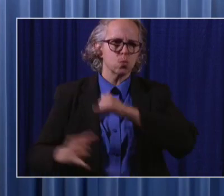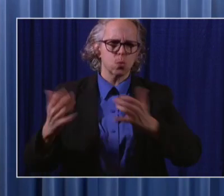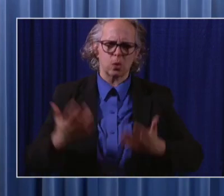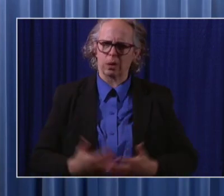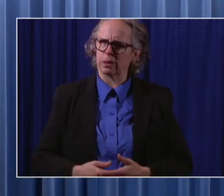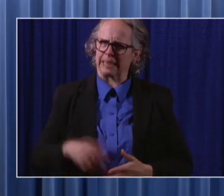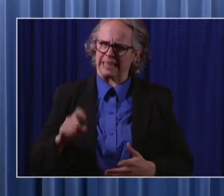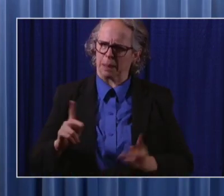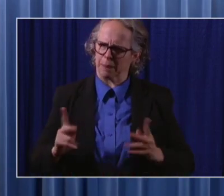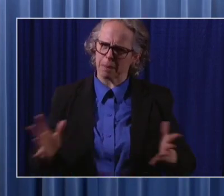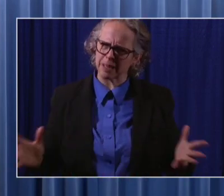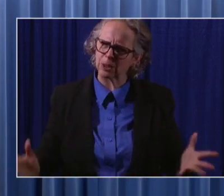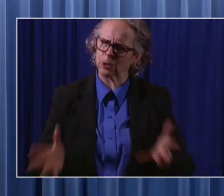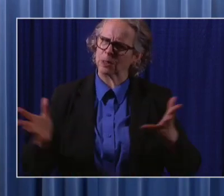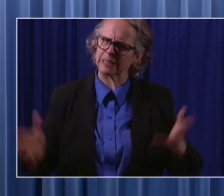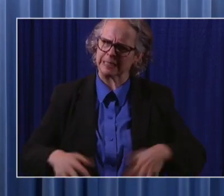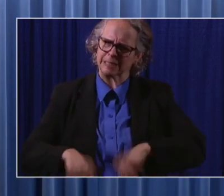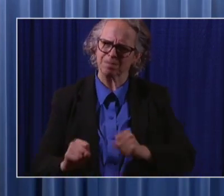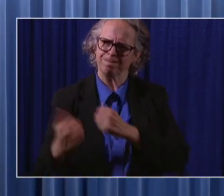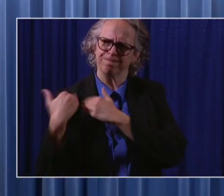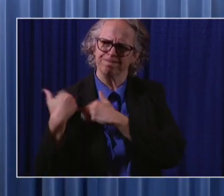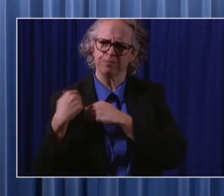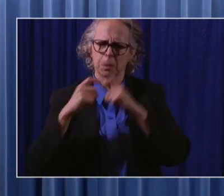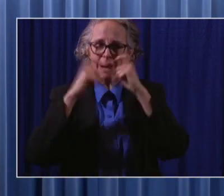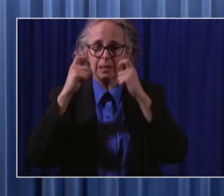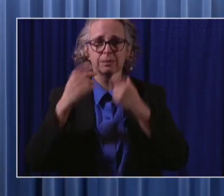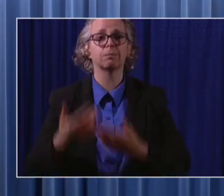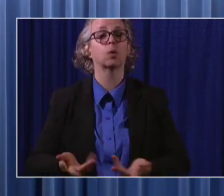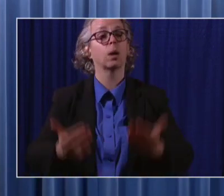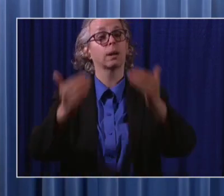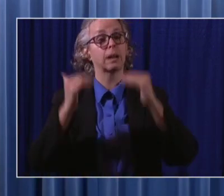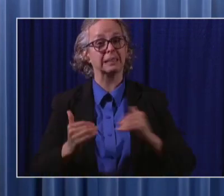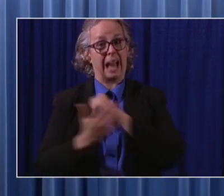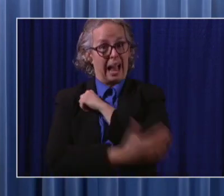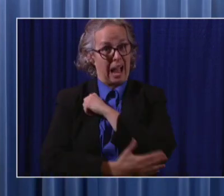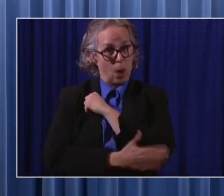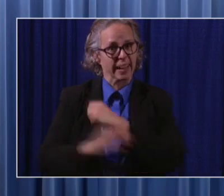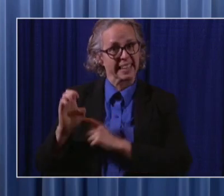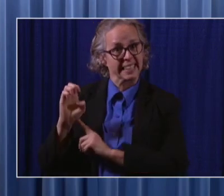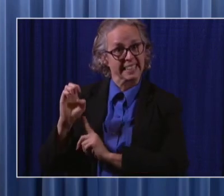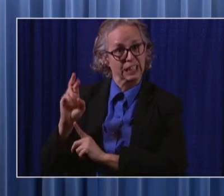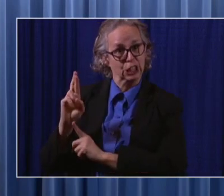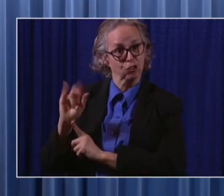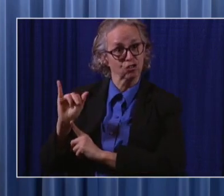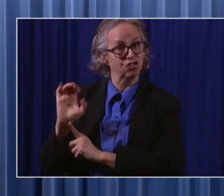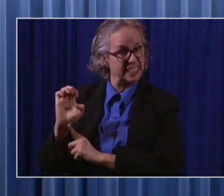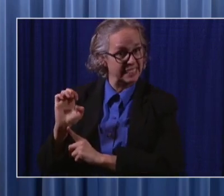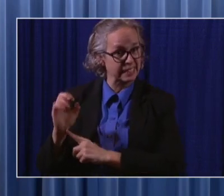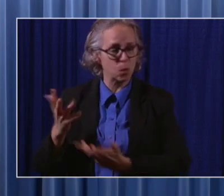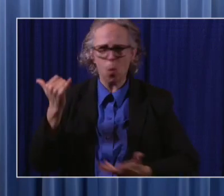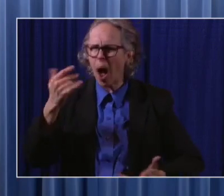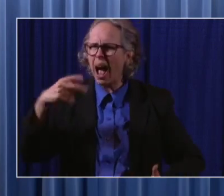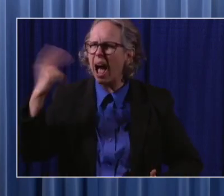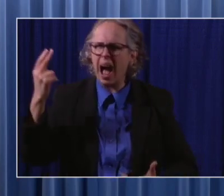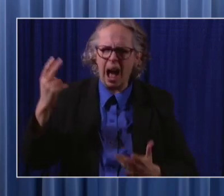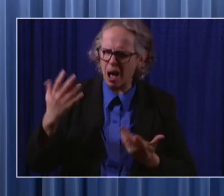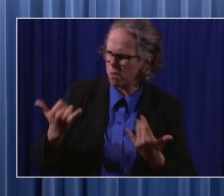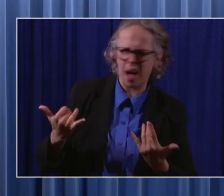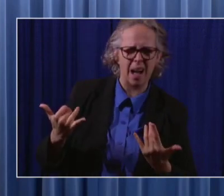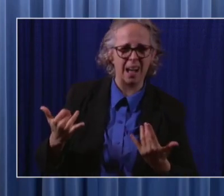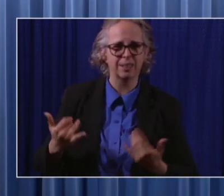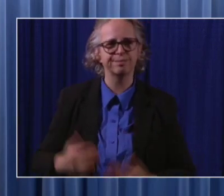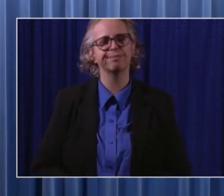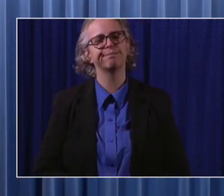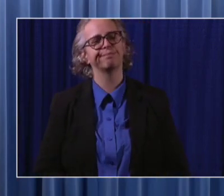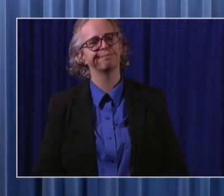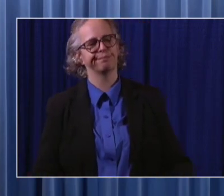thing. Erie County remains high because of the number of cases per 100,000. And